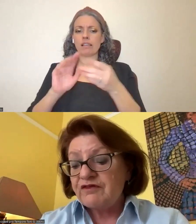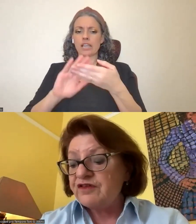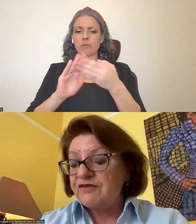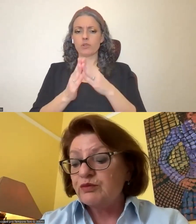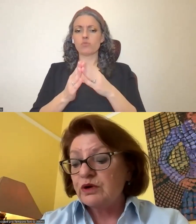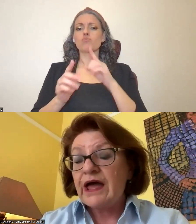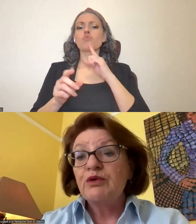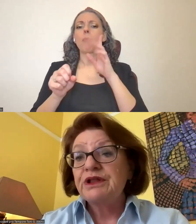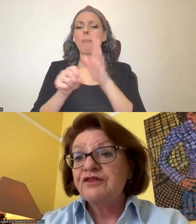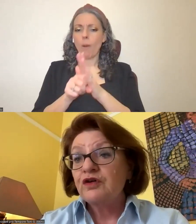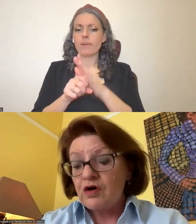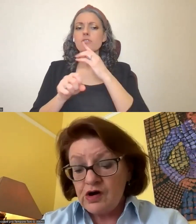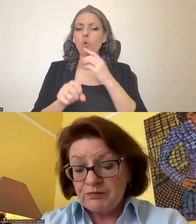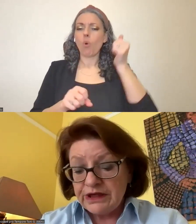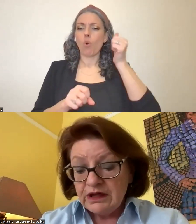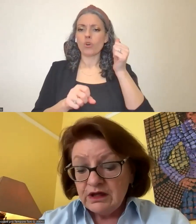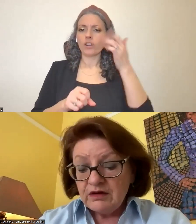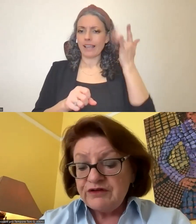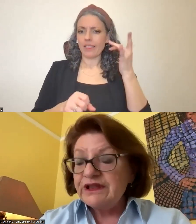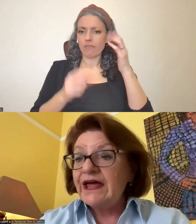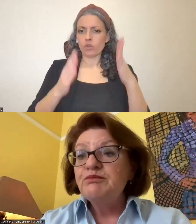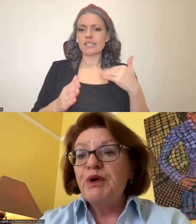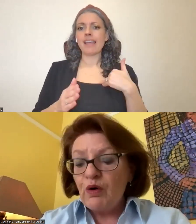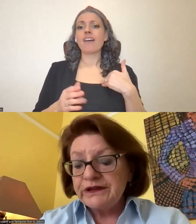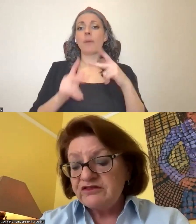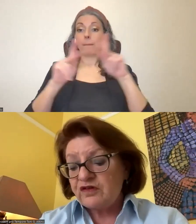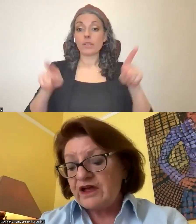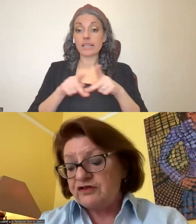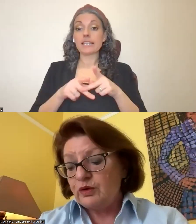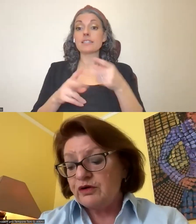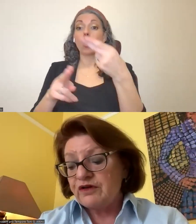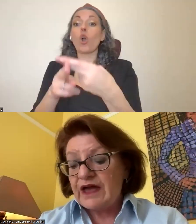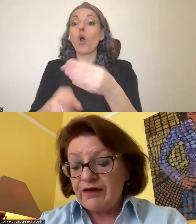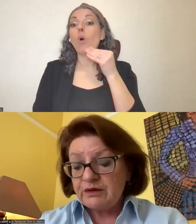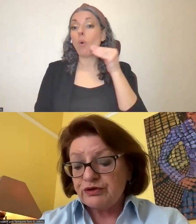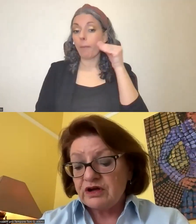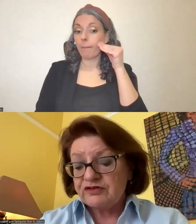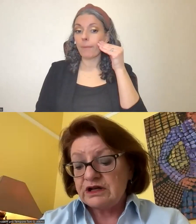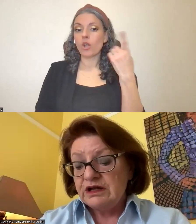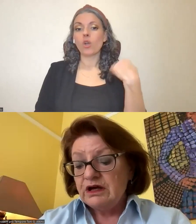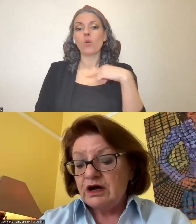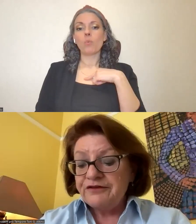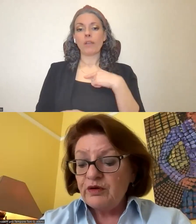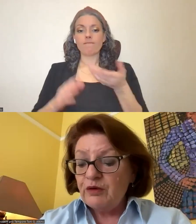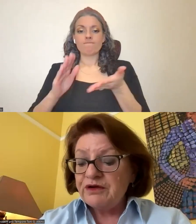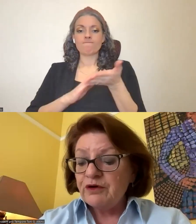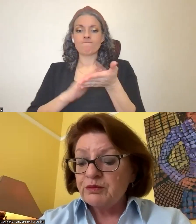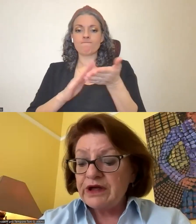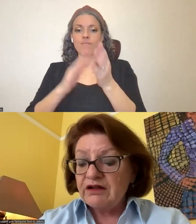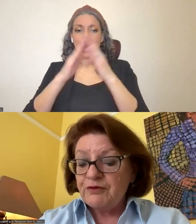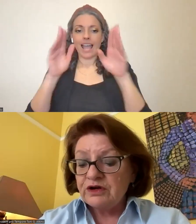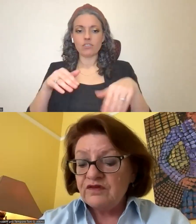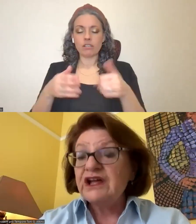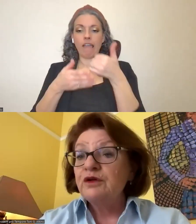Californians have a safe and reliable place to call home. We've led bold legislation to increase housing production, also helping